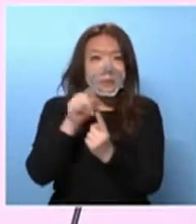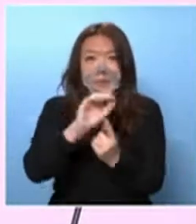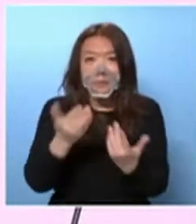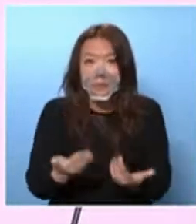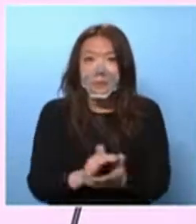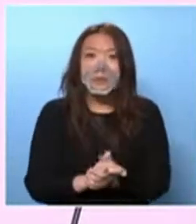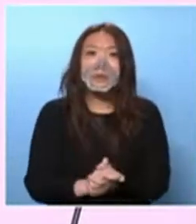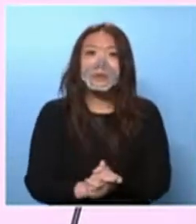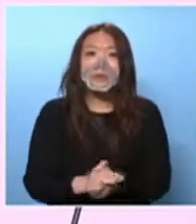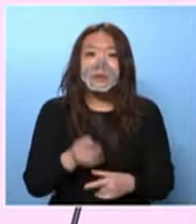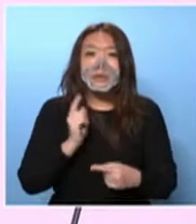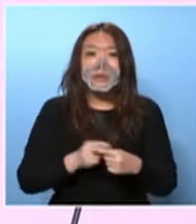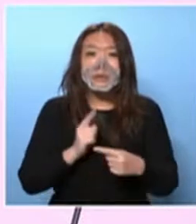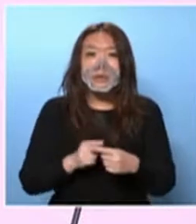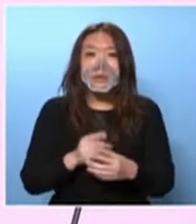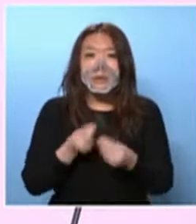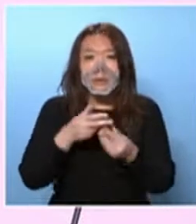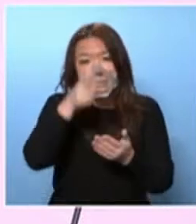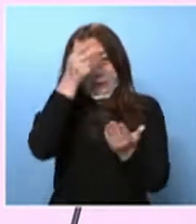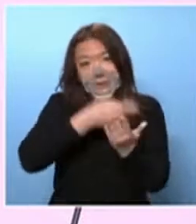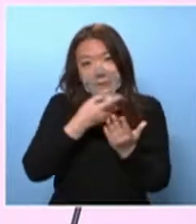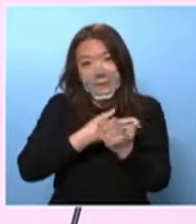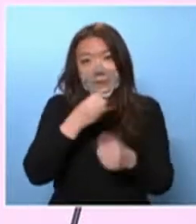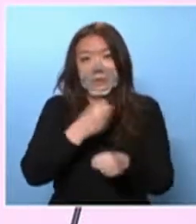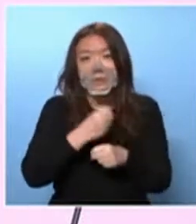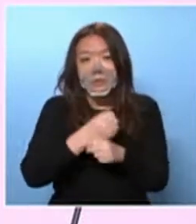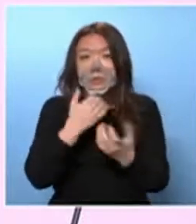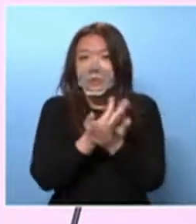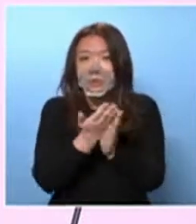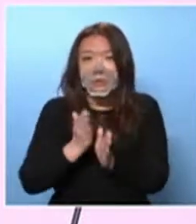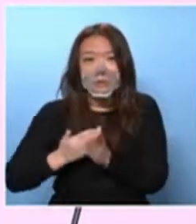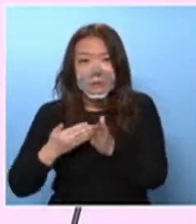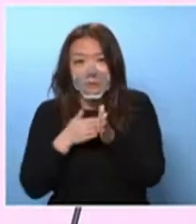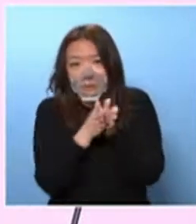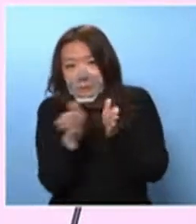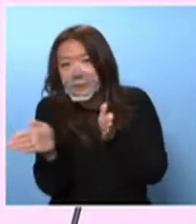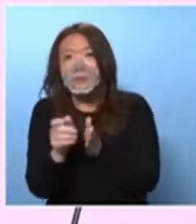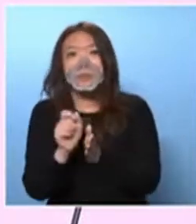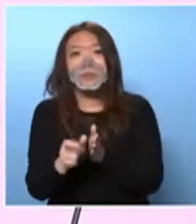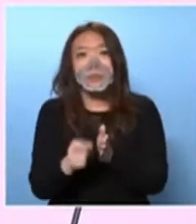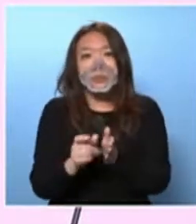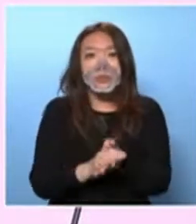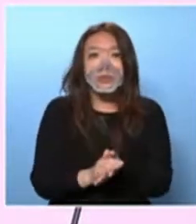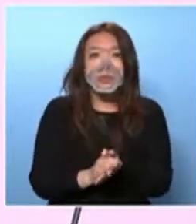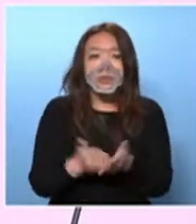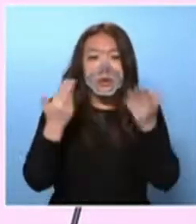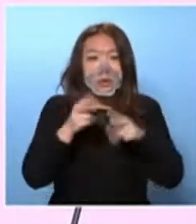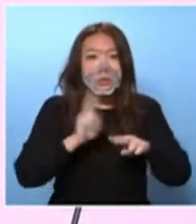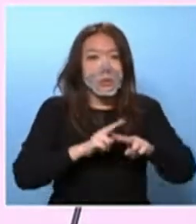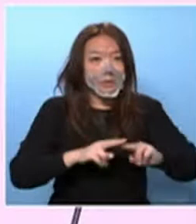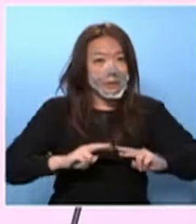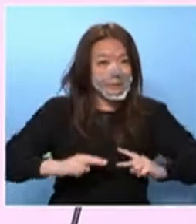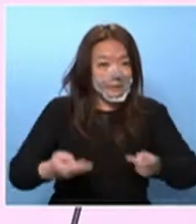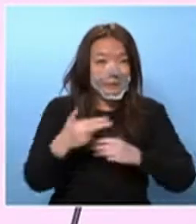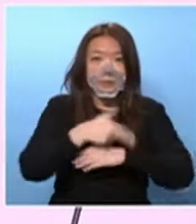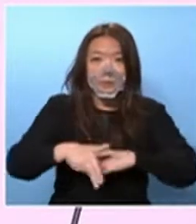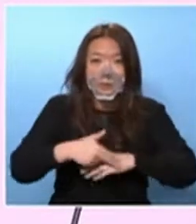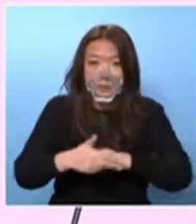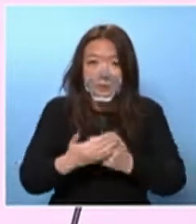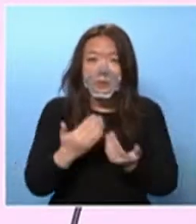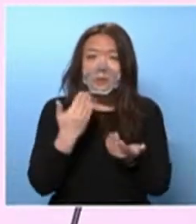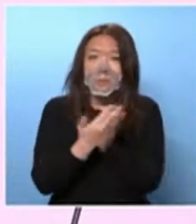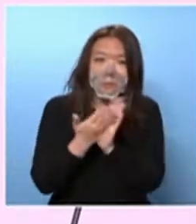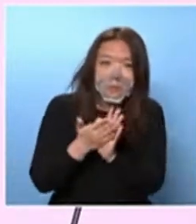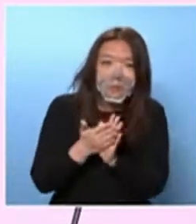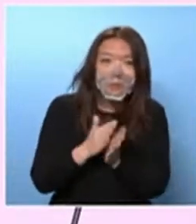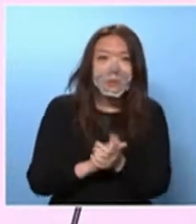the purpose of economic development so that policy implementation will not deviate from its original intention. It's also necessary to